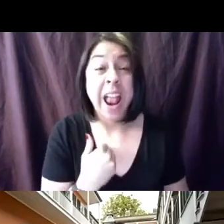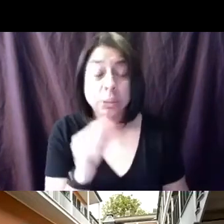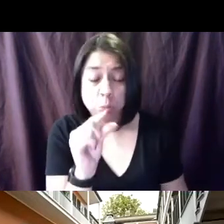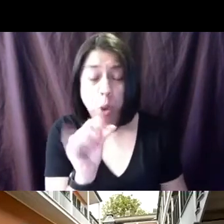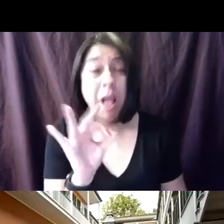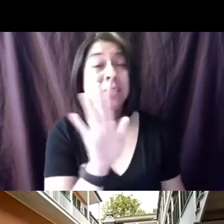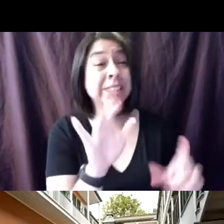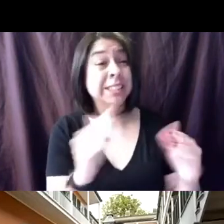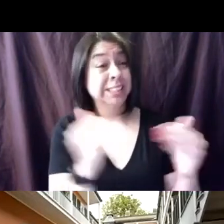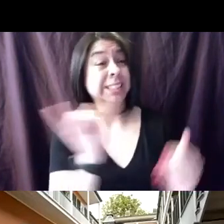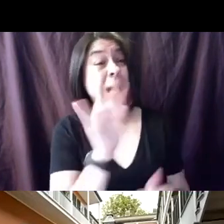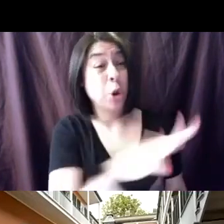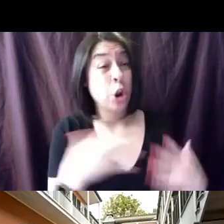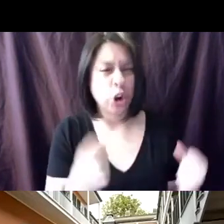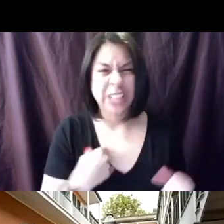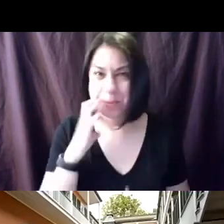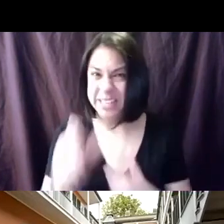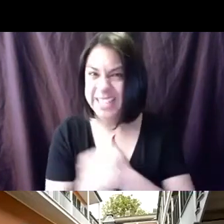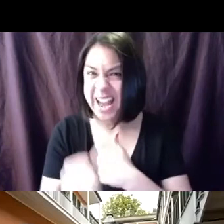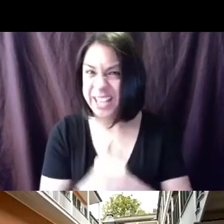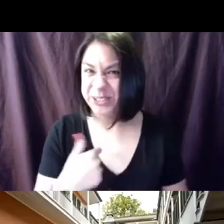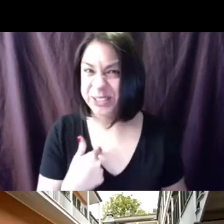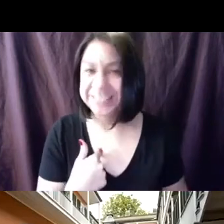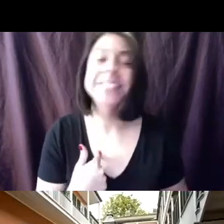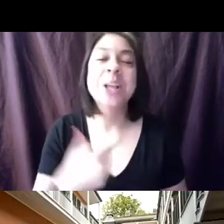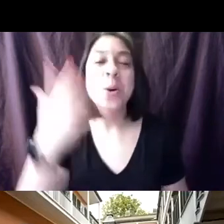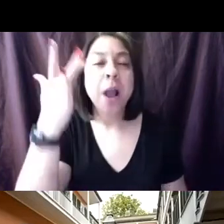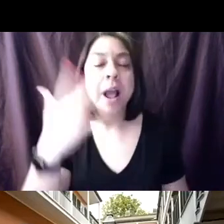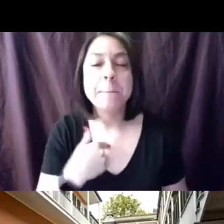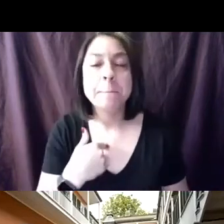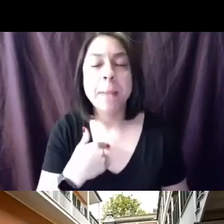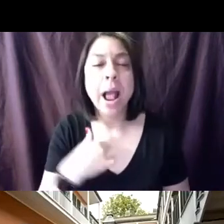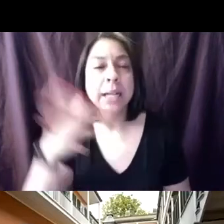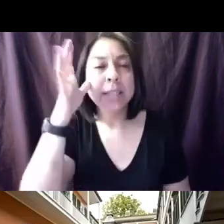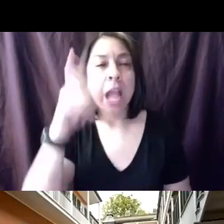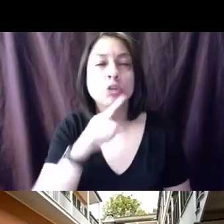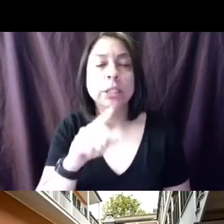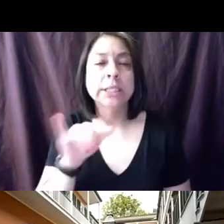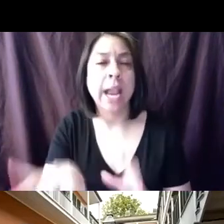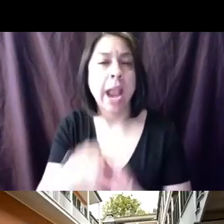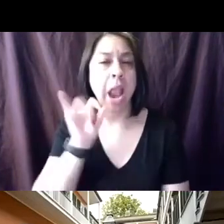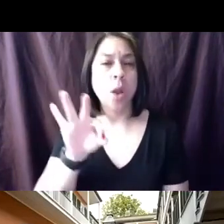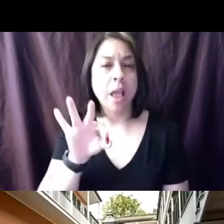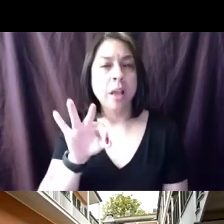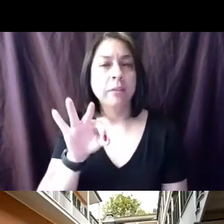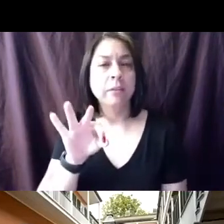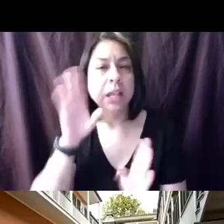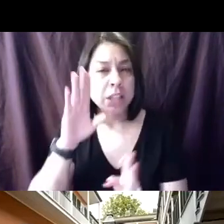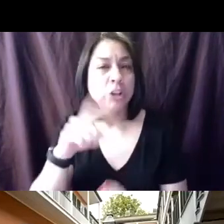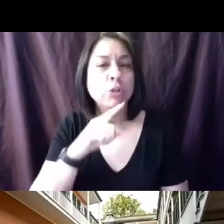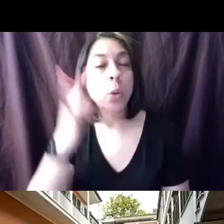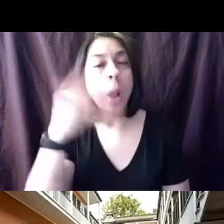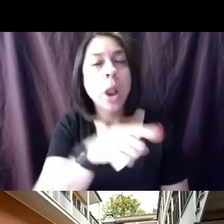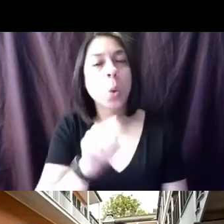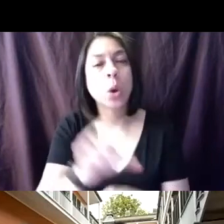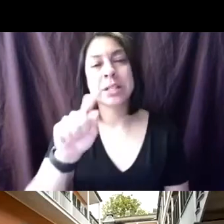be dangerous. But my dad was kept in out of the limelight for a long time because of where he worked. He worked in St. Bernard